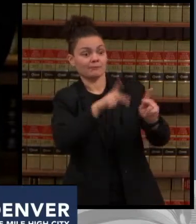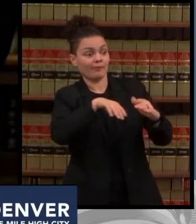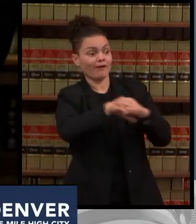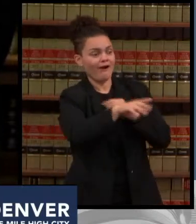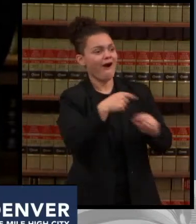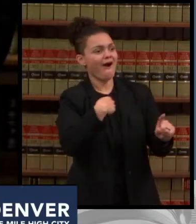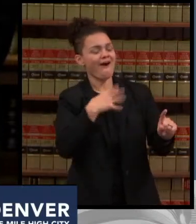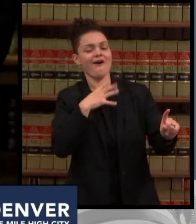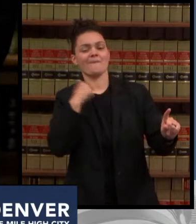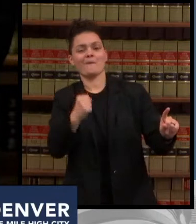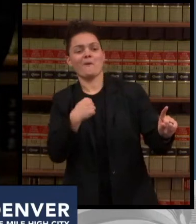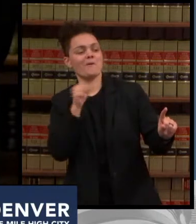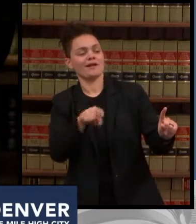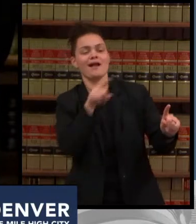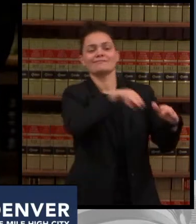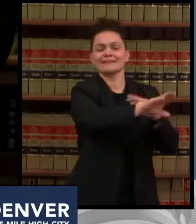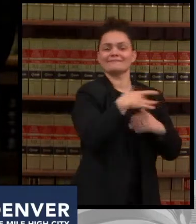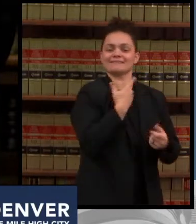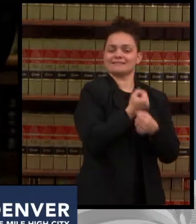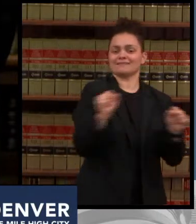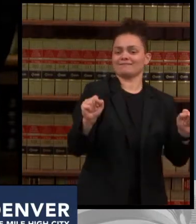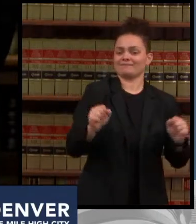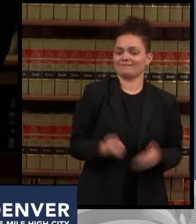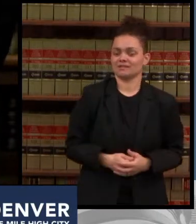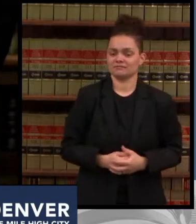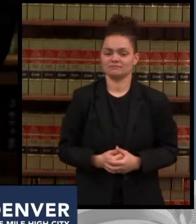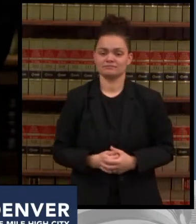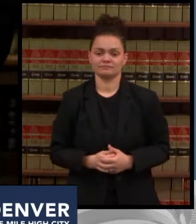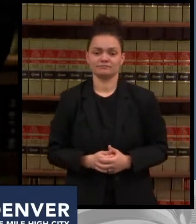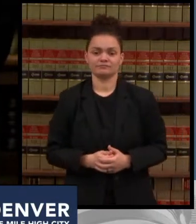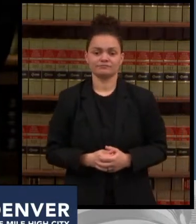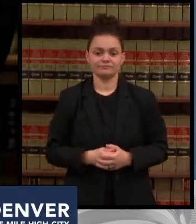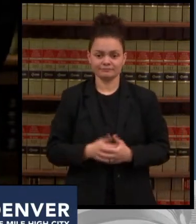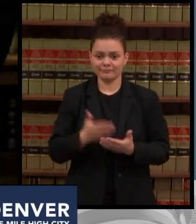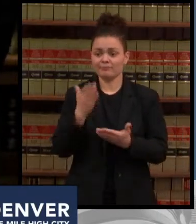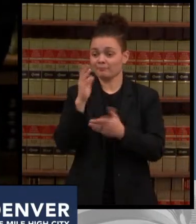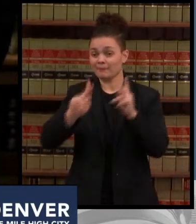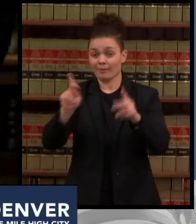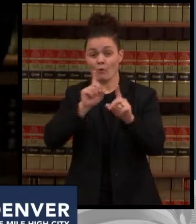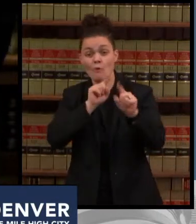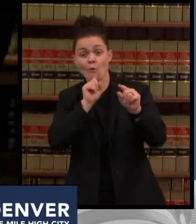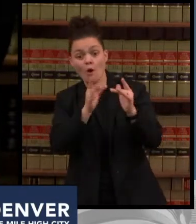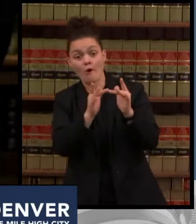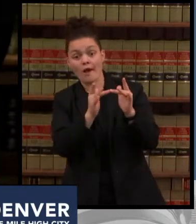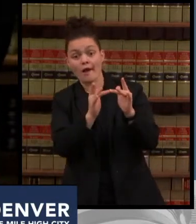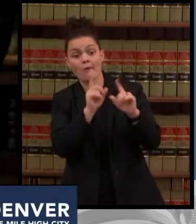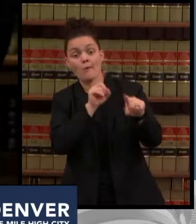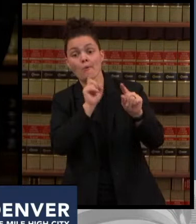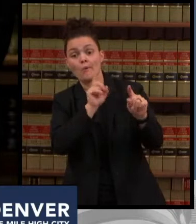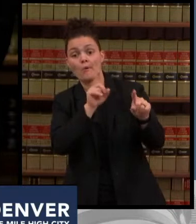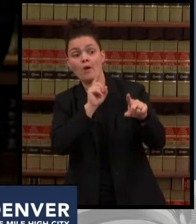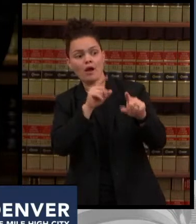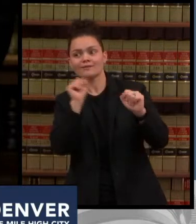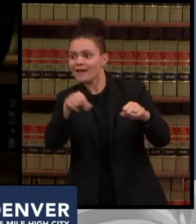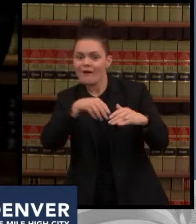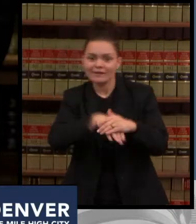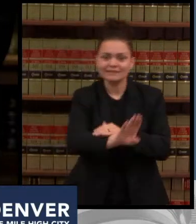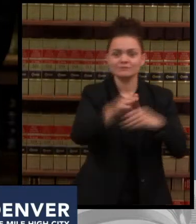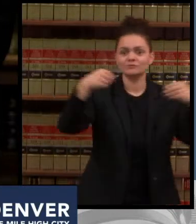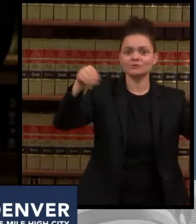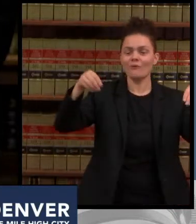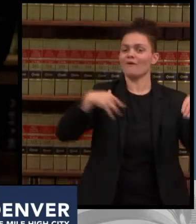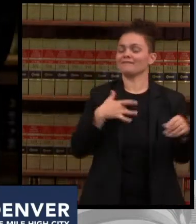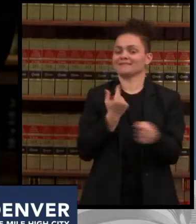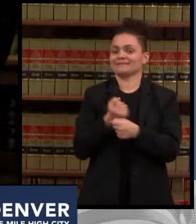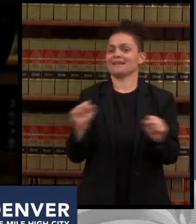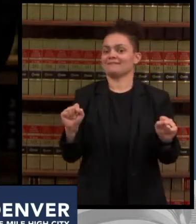feel safer shopping in a business knowing that everyone else in that business will be wearing a mask. So what makes tomorrow different from